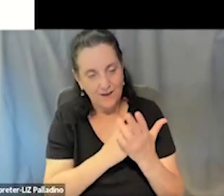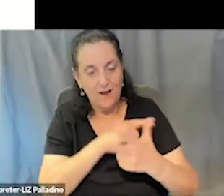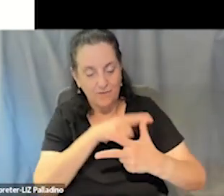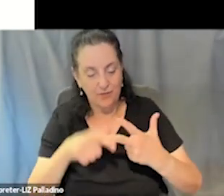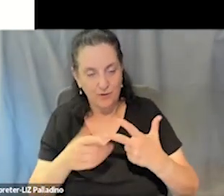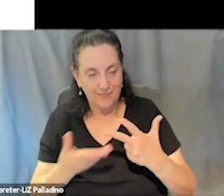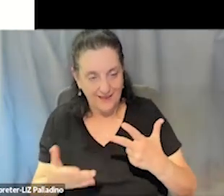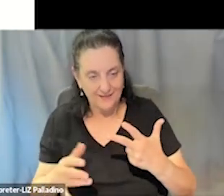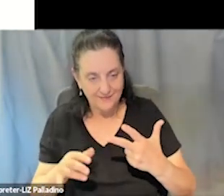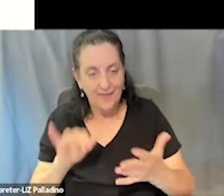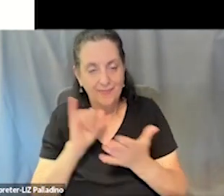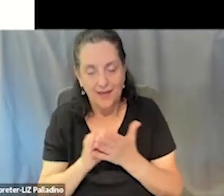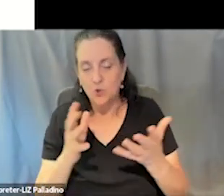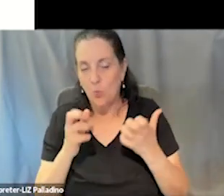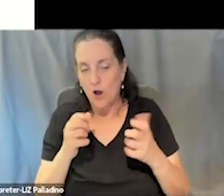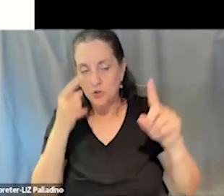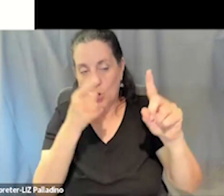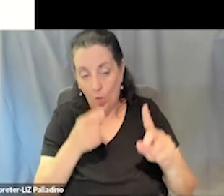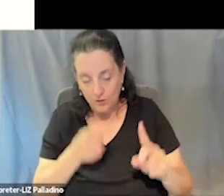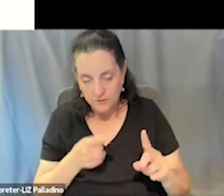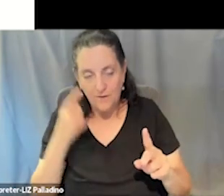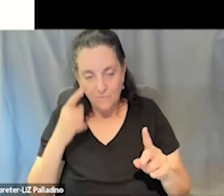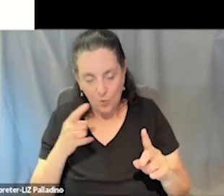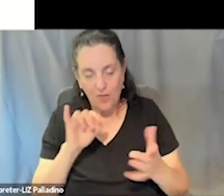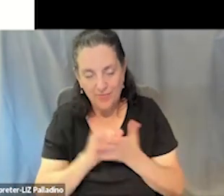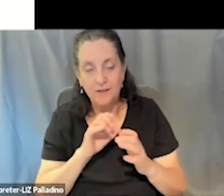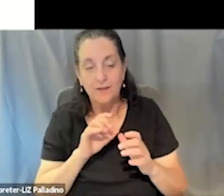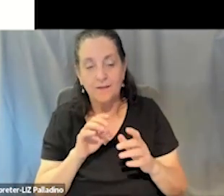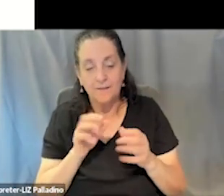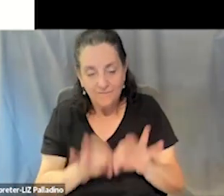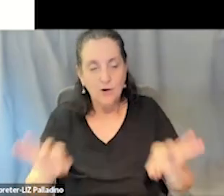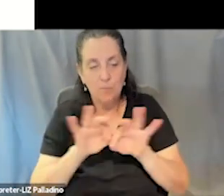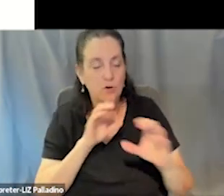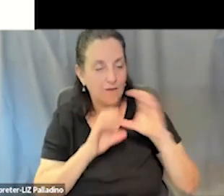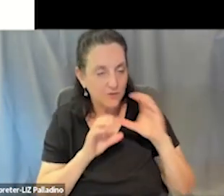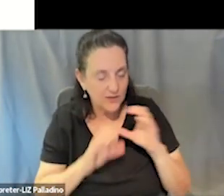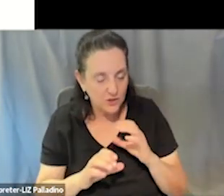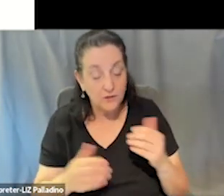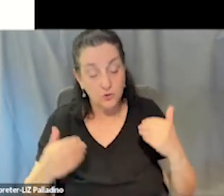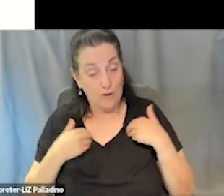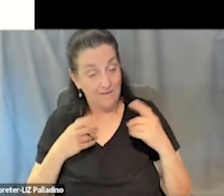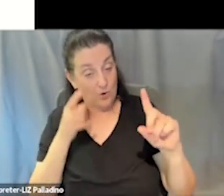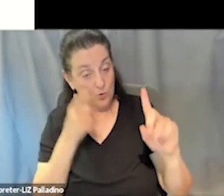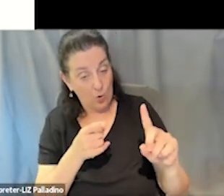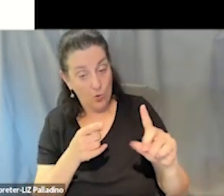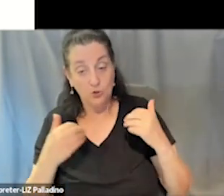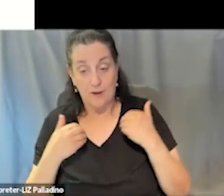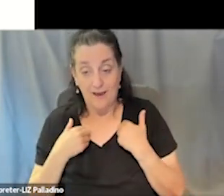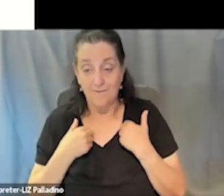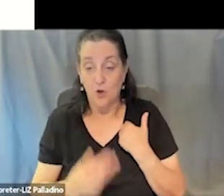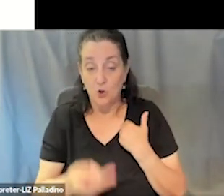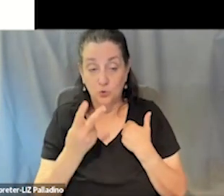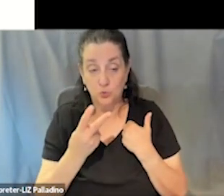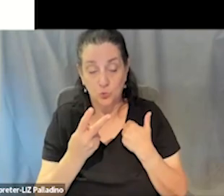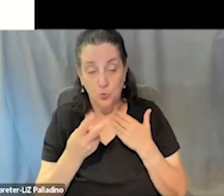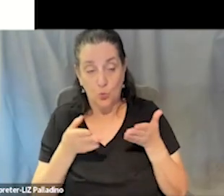away from that interaction or conversation knowing. That gives you a very tangible goal for knowing that the goal is to have a 2-way dialogue, that